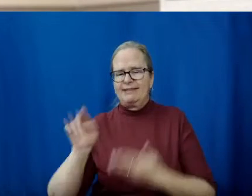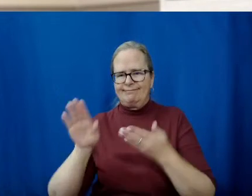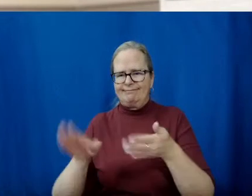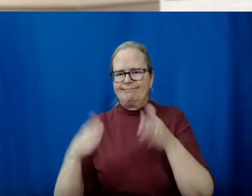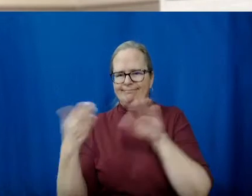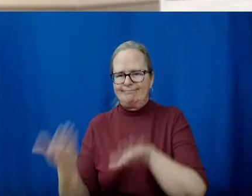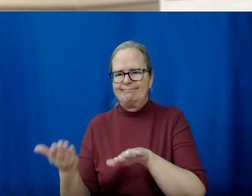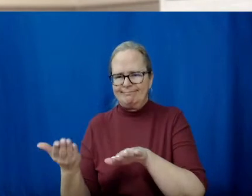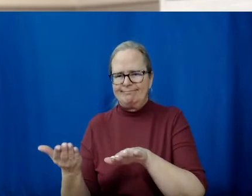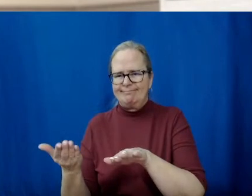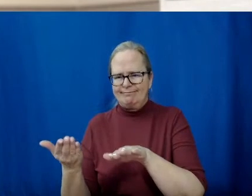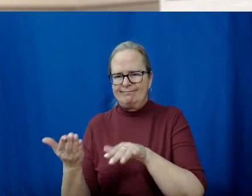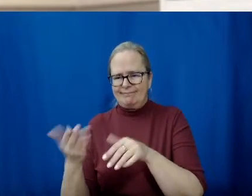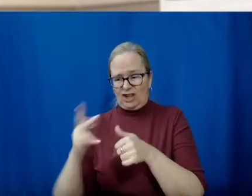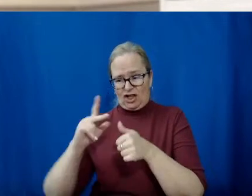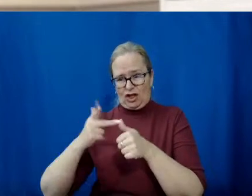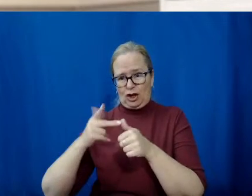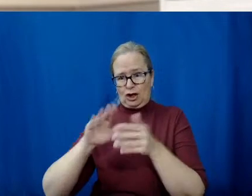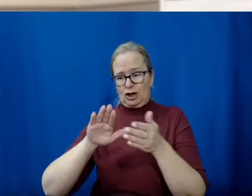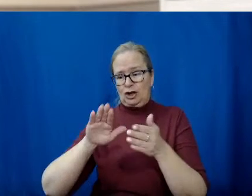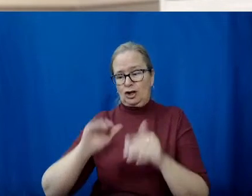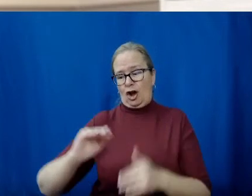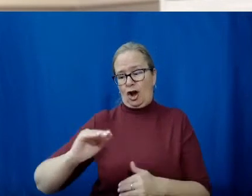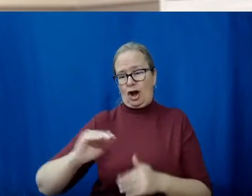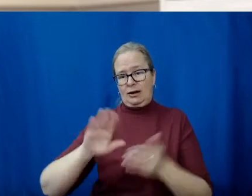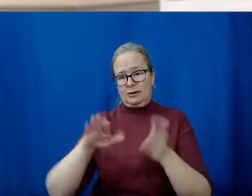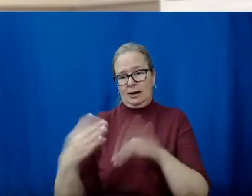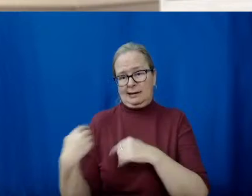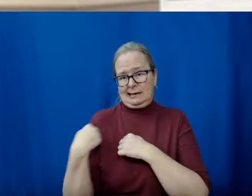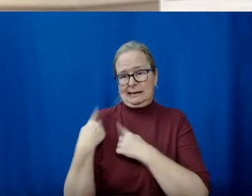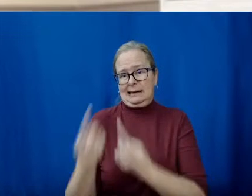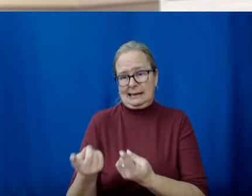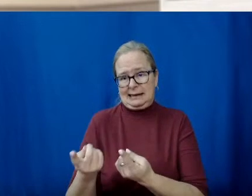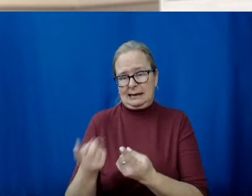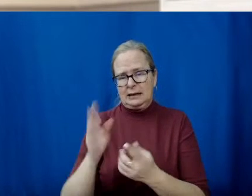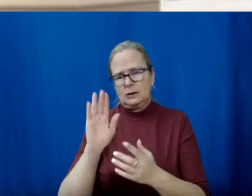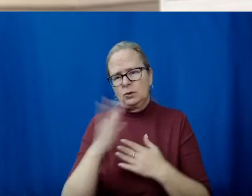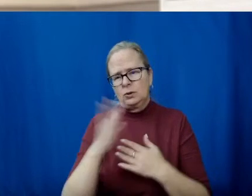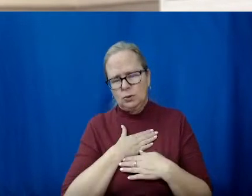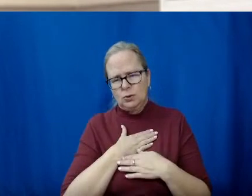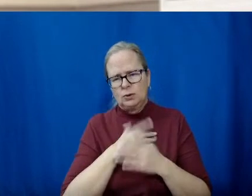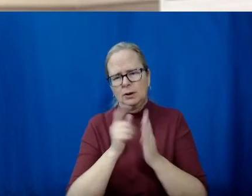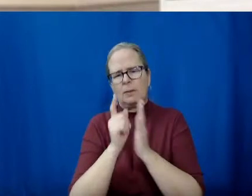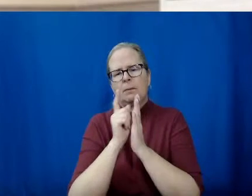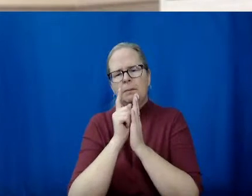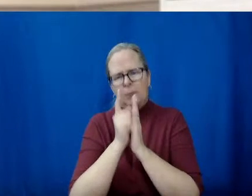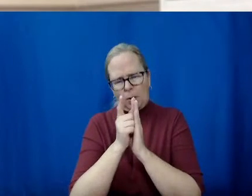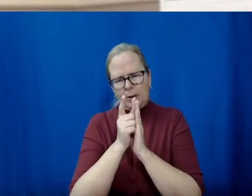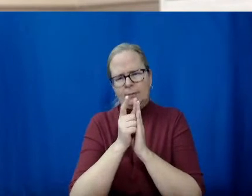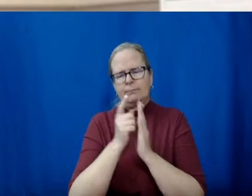So a moment of respect for those kids who've given their lives.